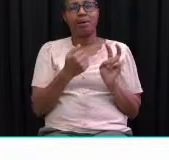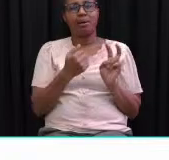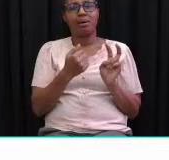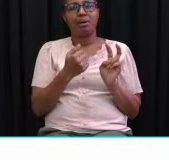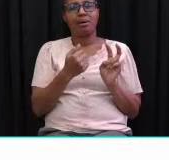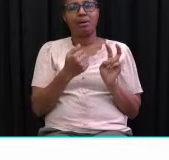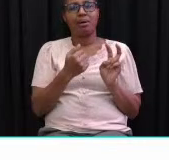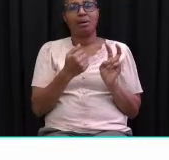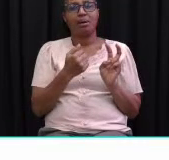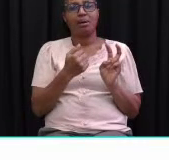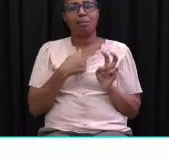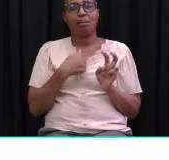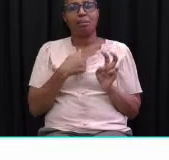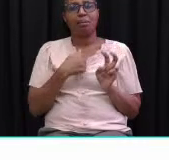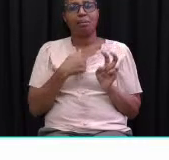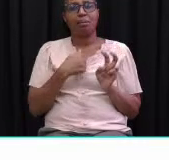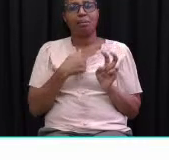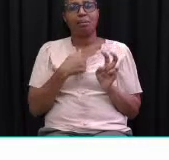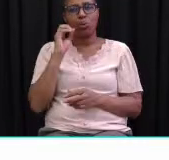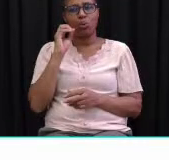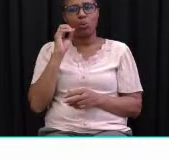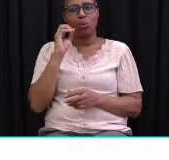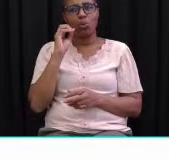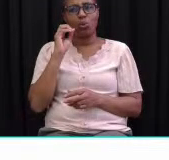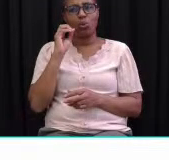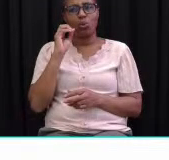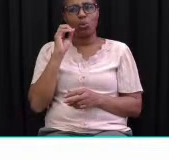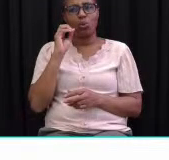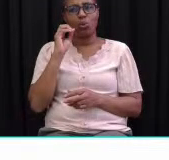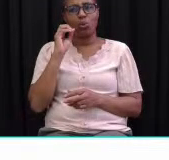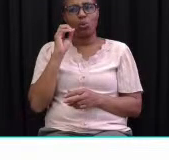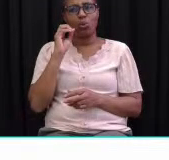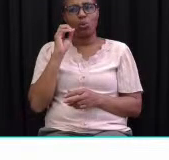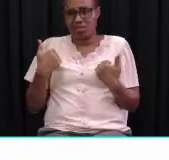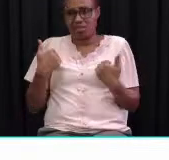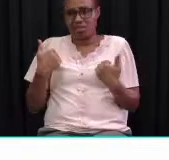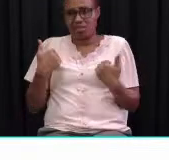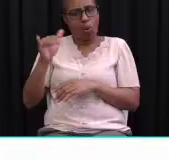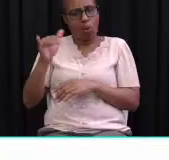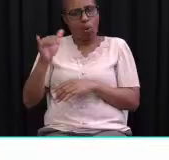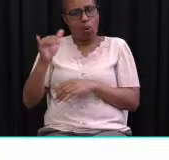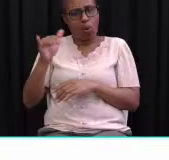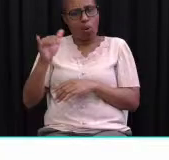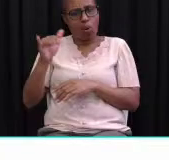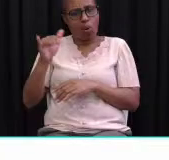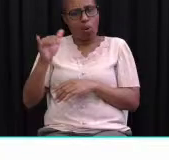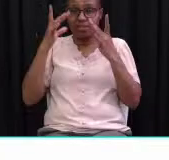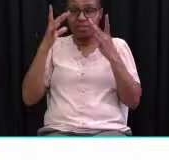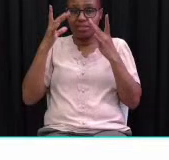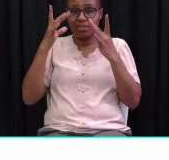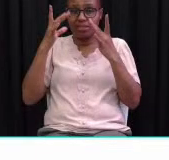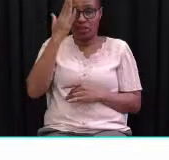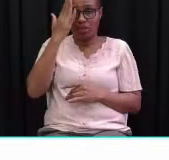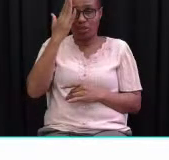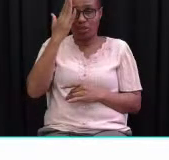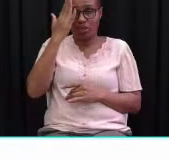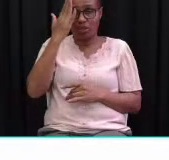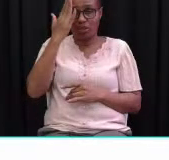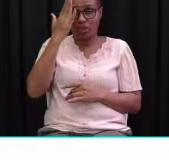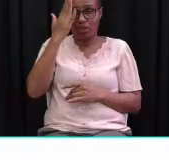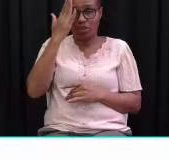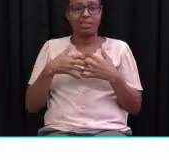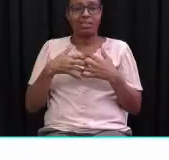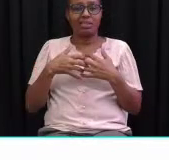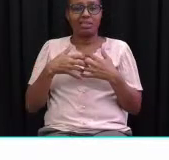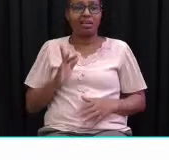me. Then they called me, and I said, they may have decided to make me an engineer.